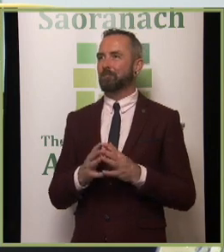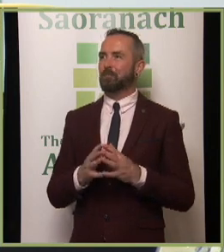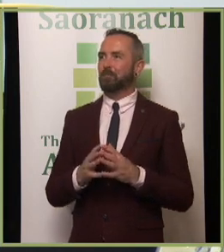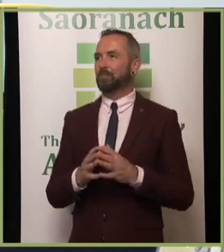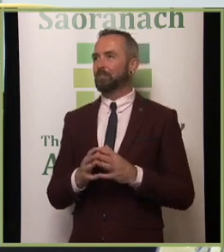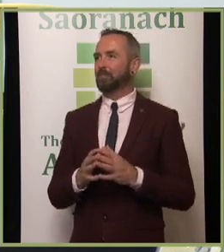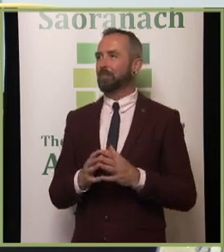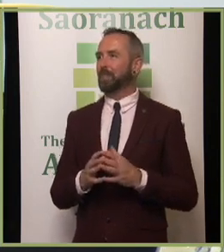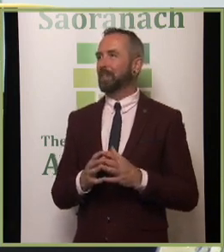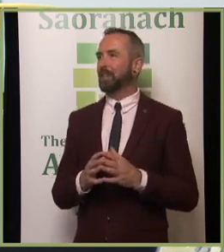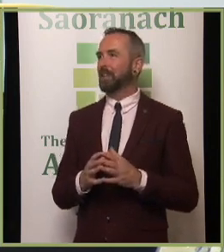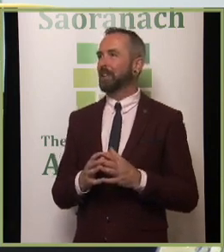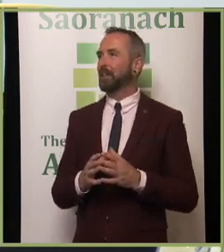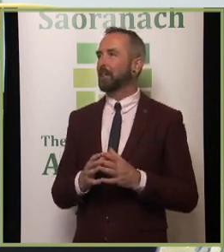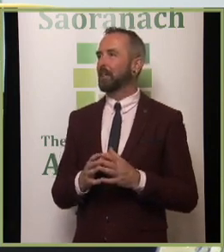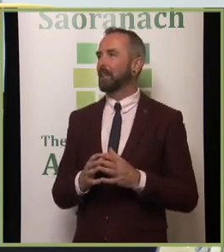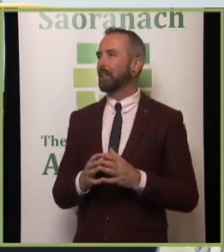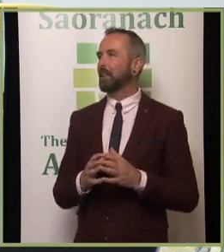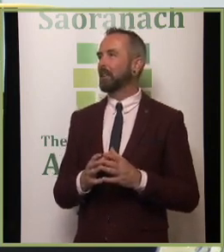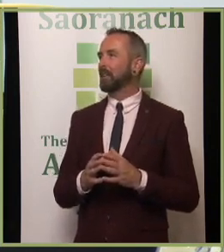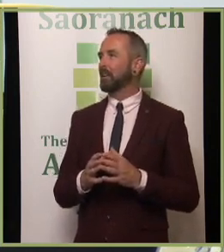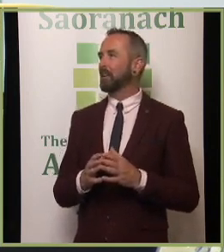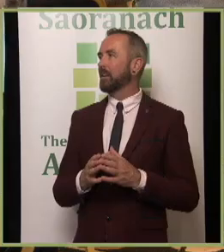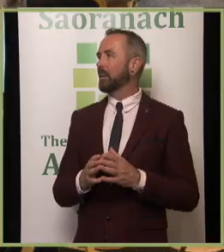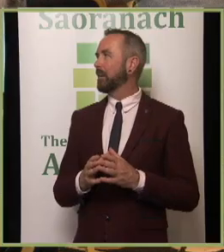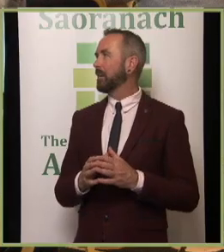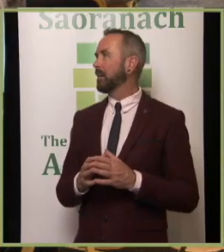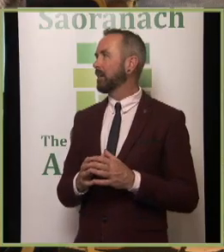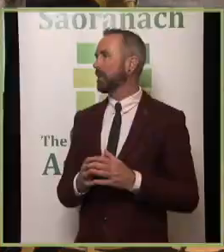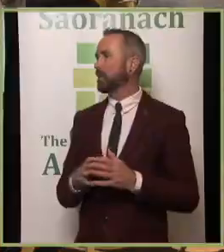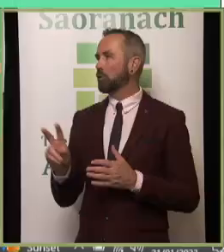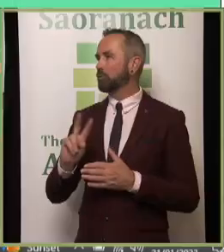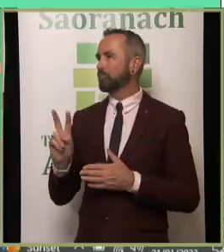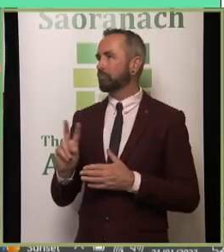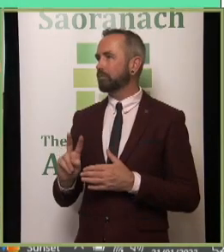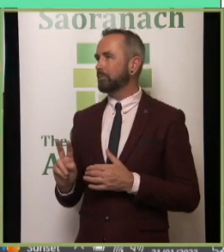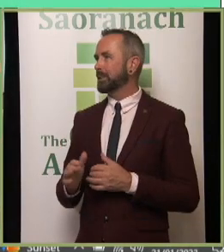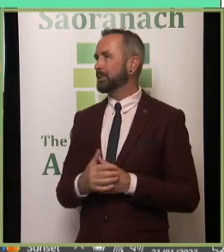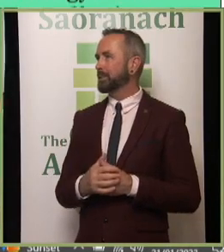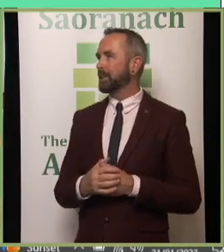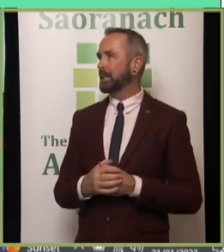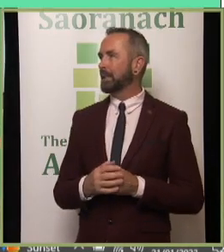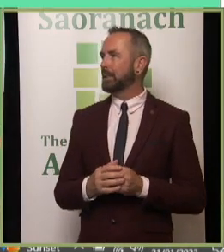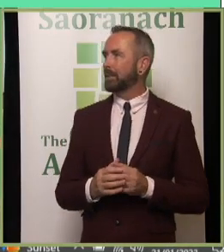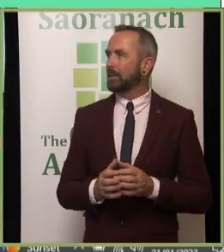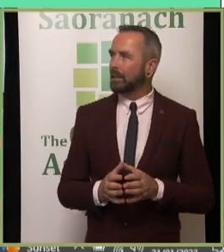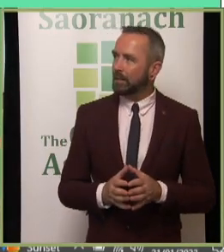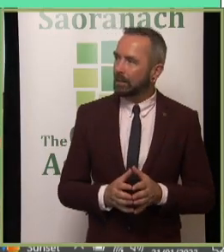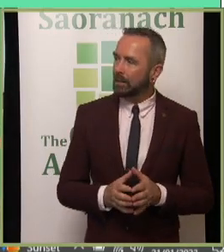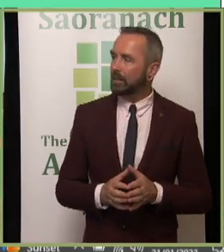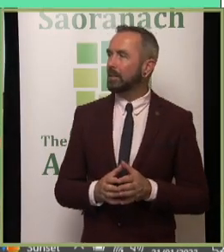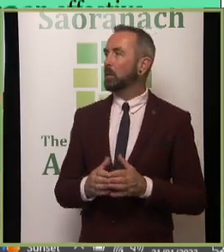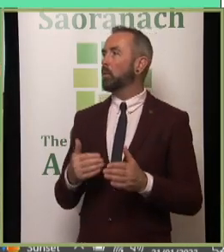Can I just see that afforestation, state legislation, okay, forestry, include, okay. How about